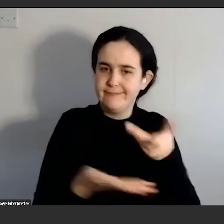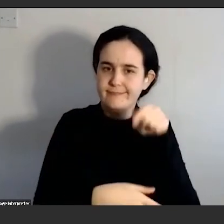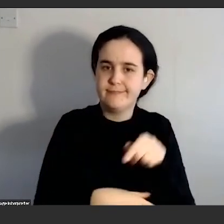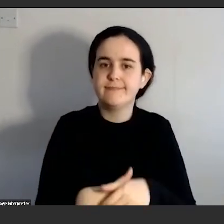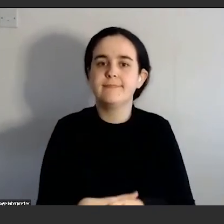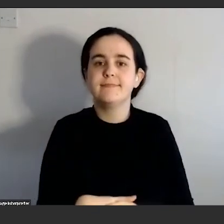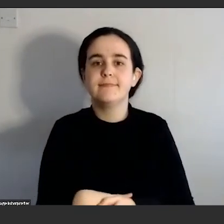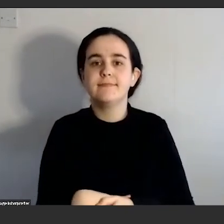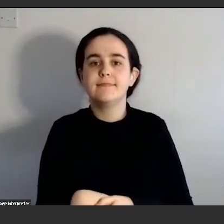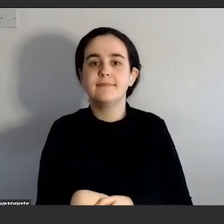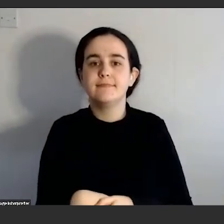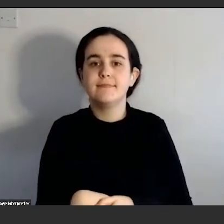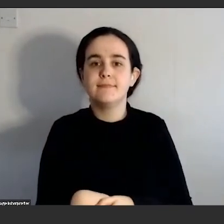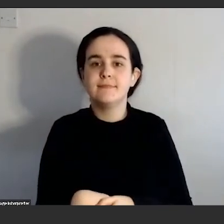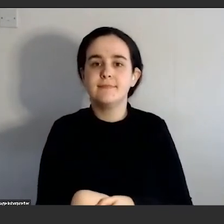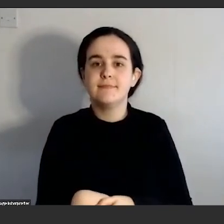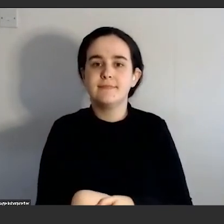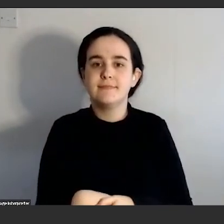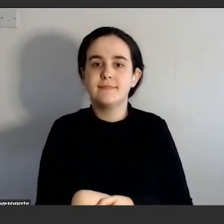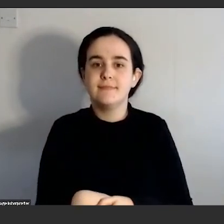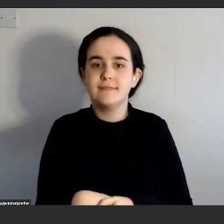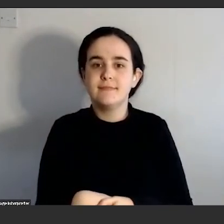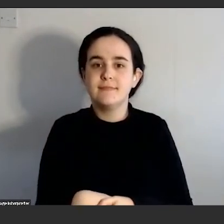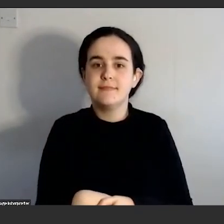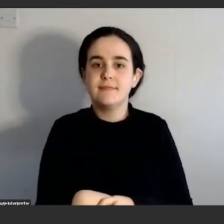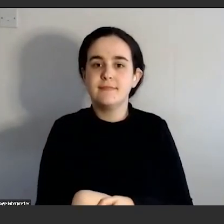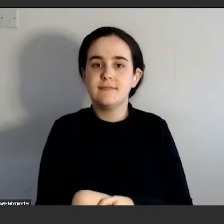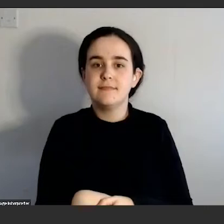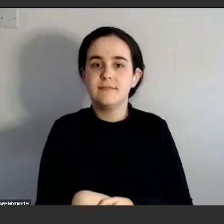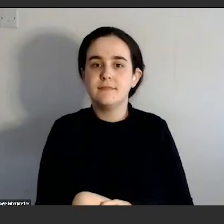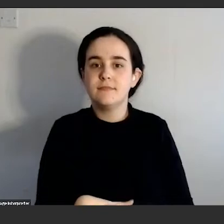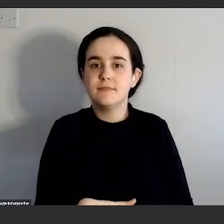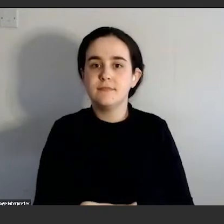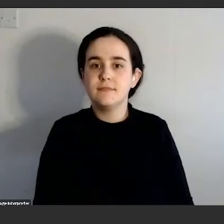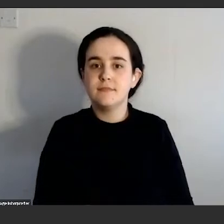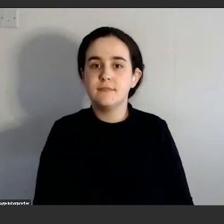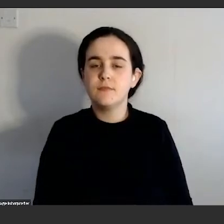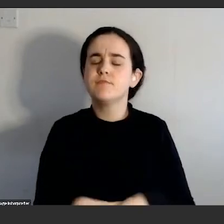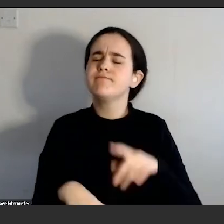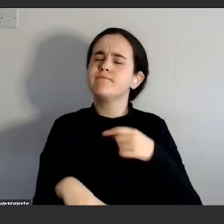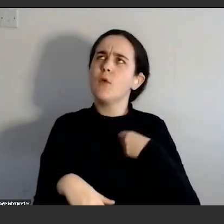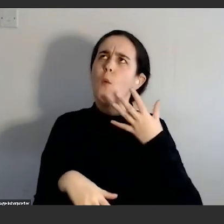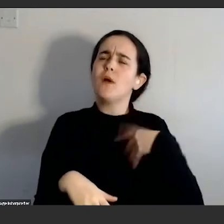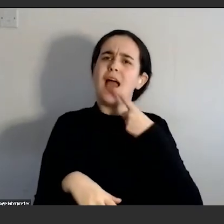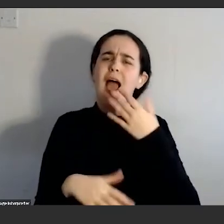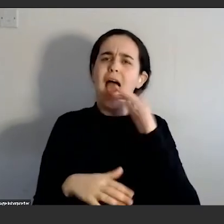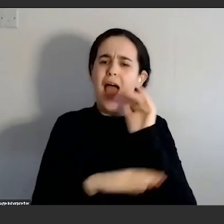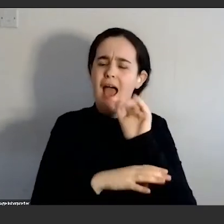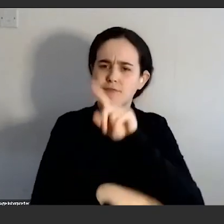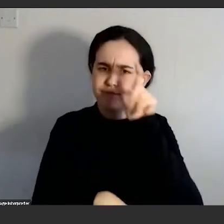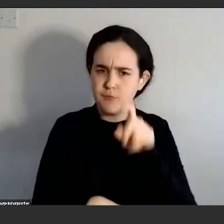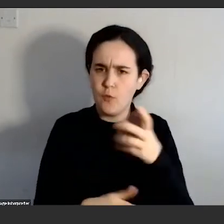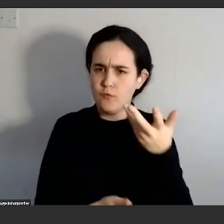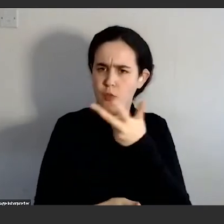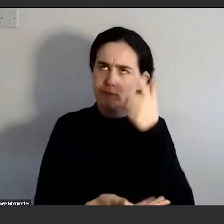I want to look at how you join forces with Chris, NCDs and disability awareness, and then how you join forces